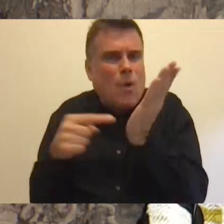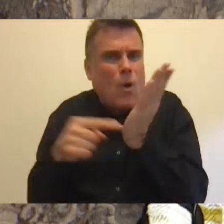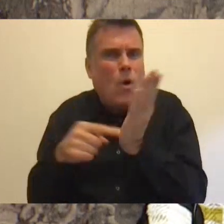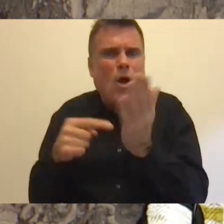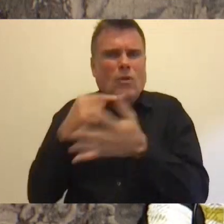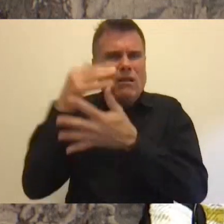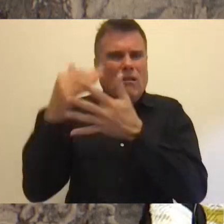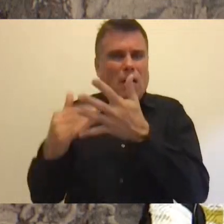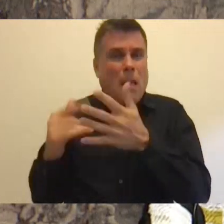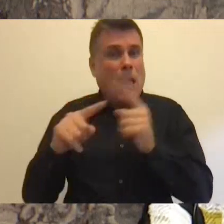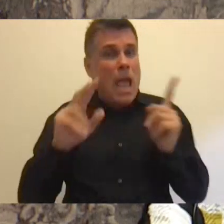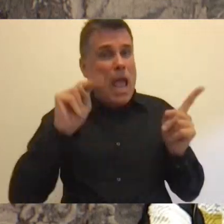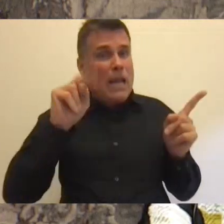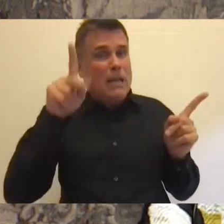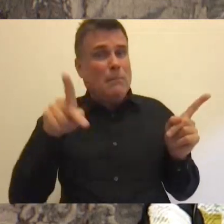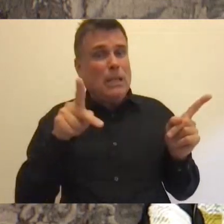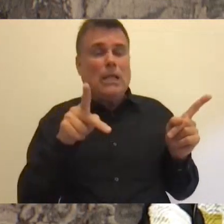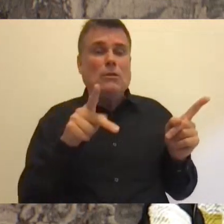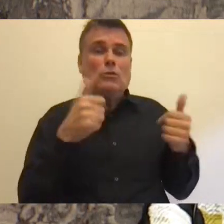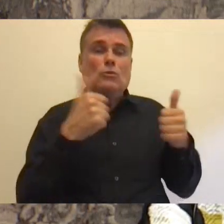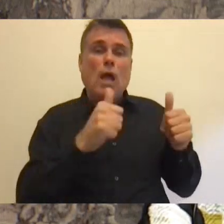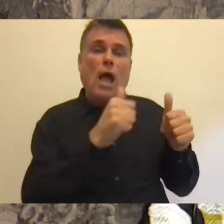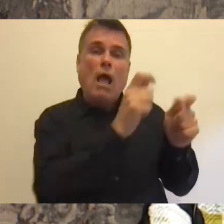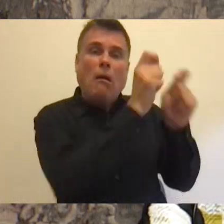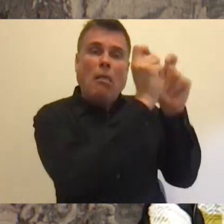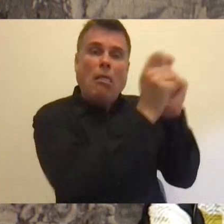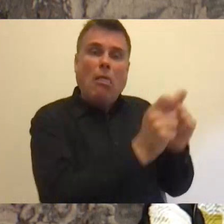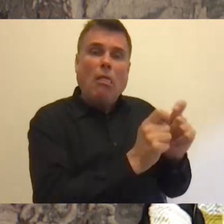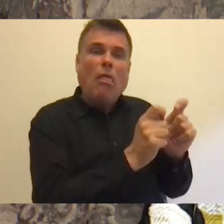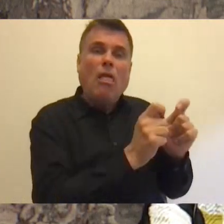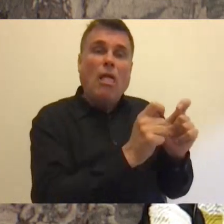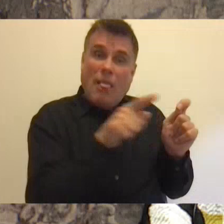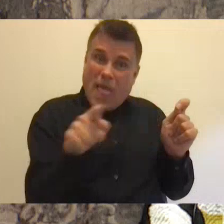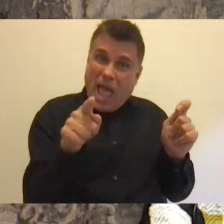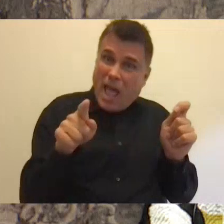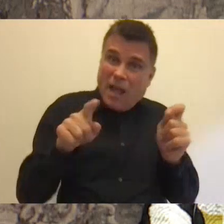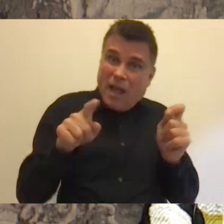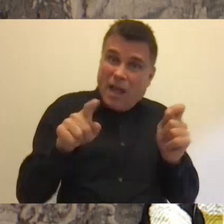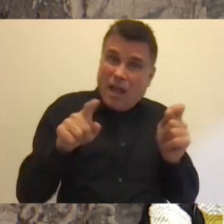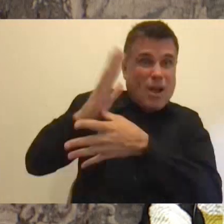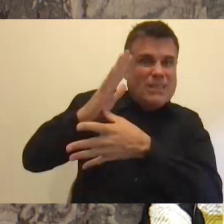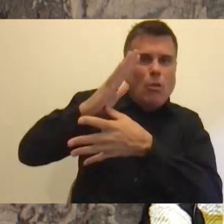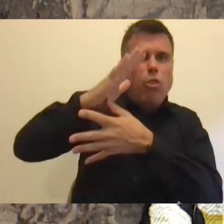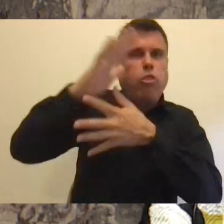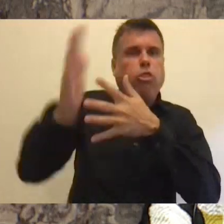trying to control what words British Columbians can and can't use and creating division.